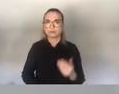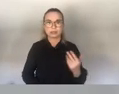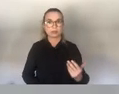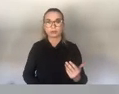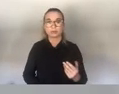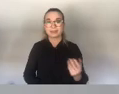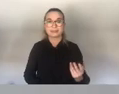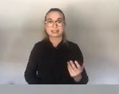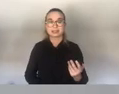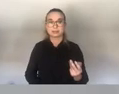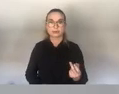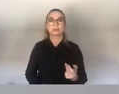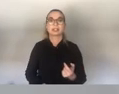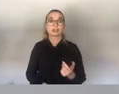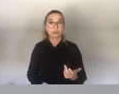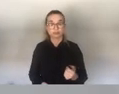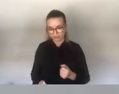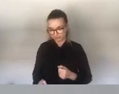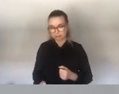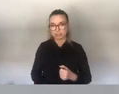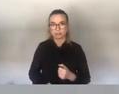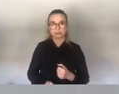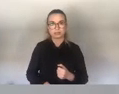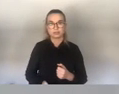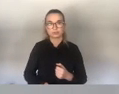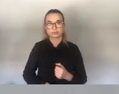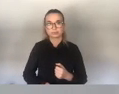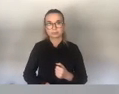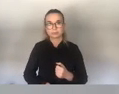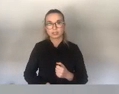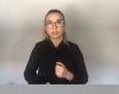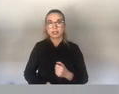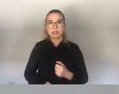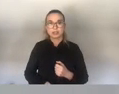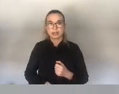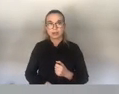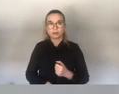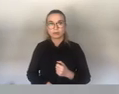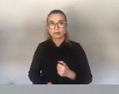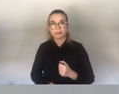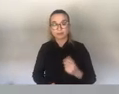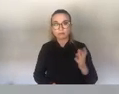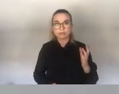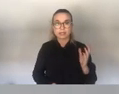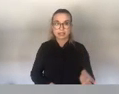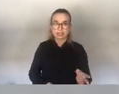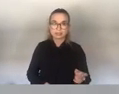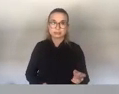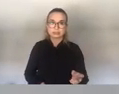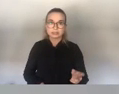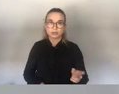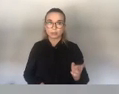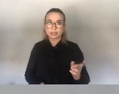issue around the globe, affecting approximately 360 million individuals. Now, from